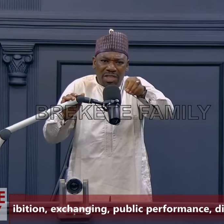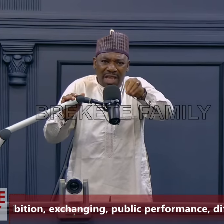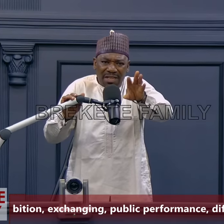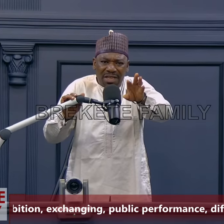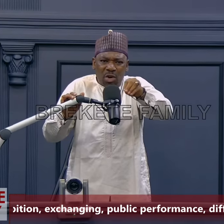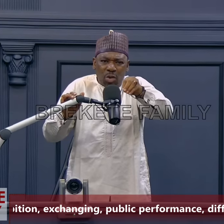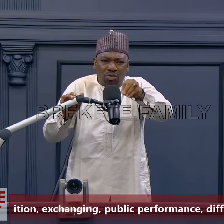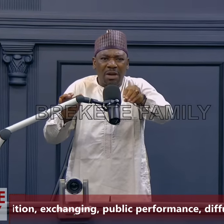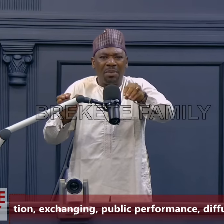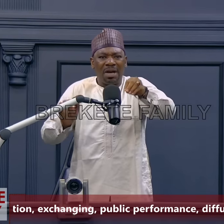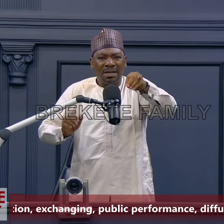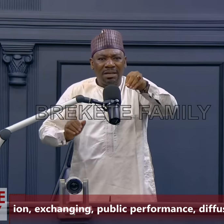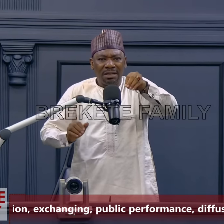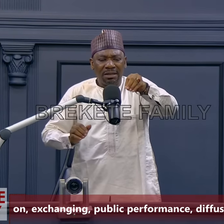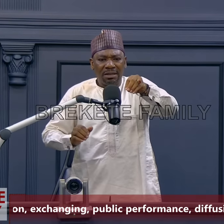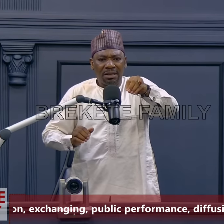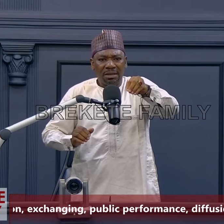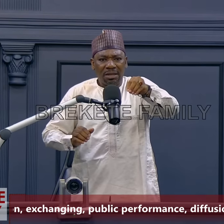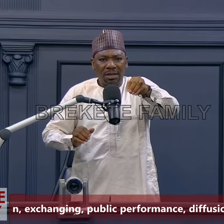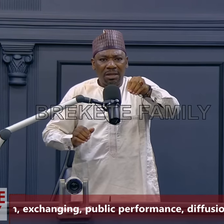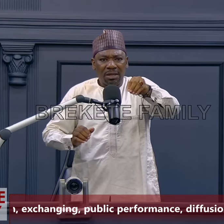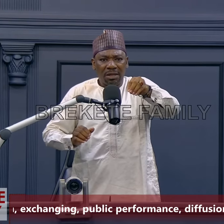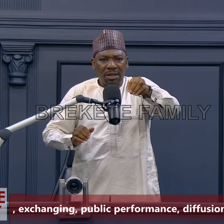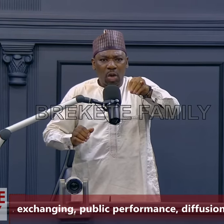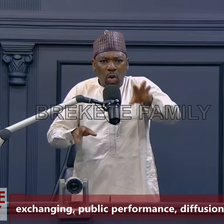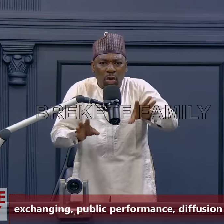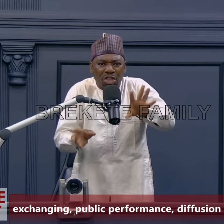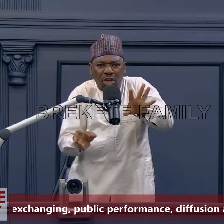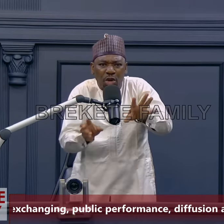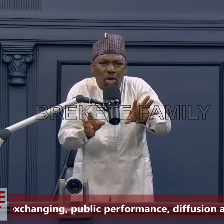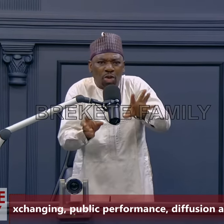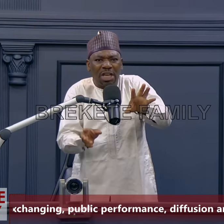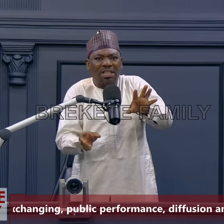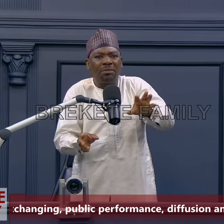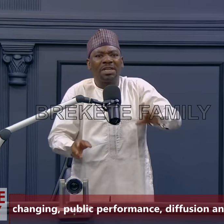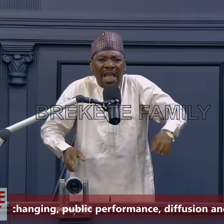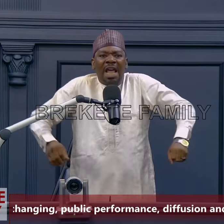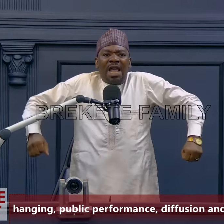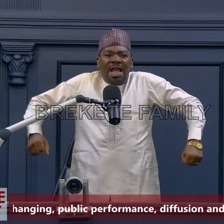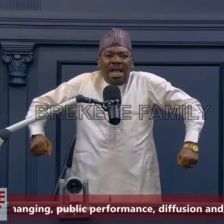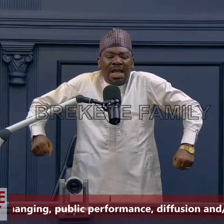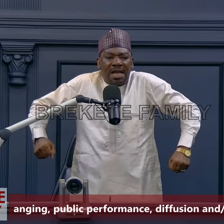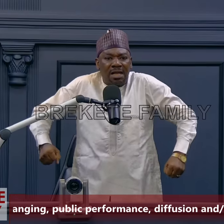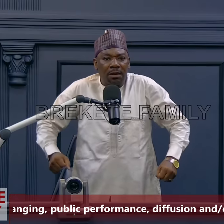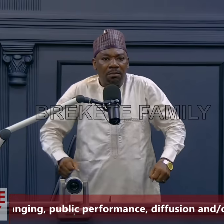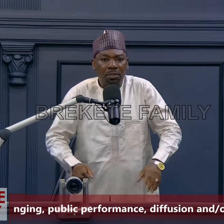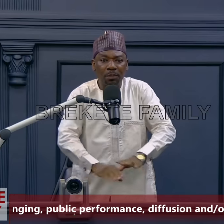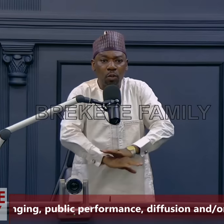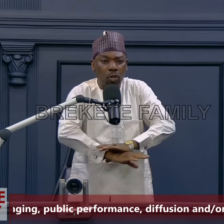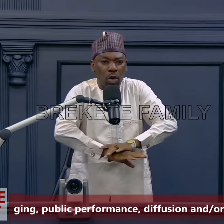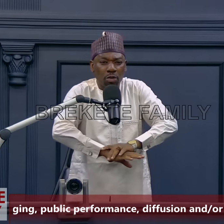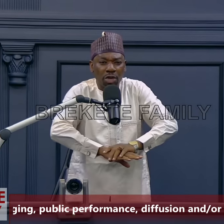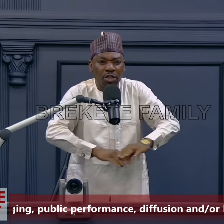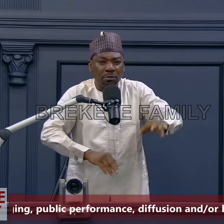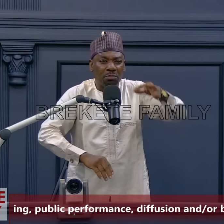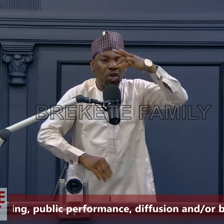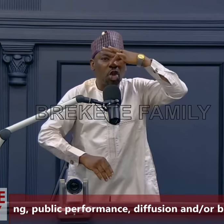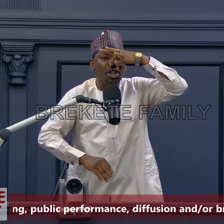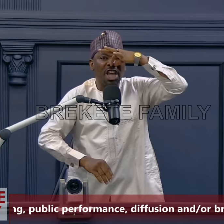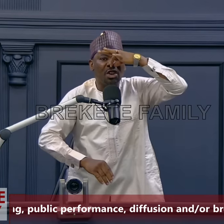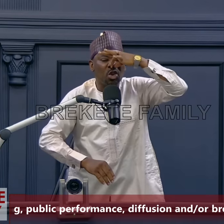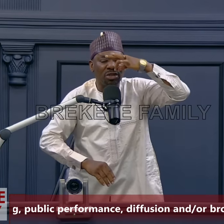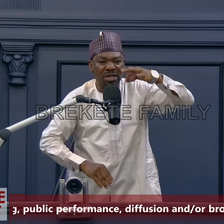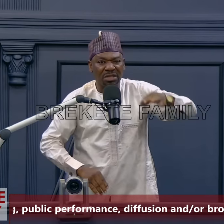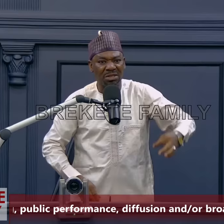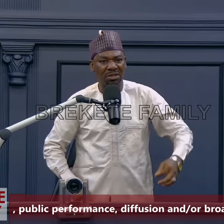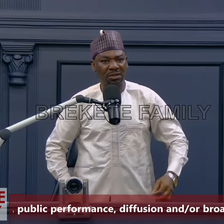religious ethnic or tribal connotation or sentiment people will not reason